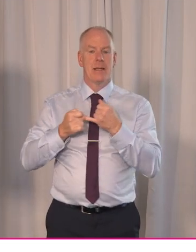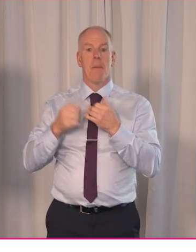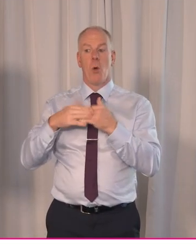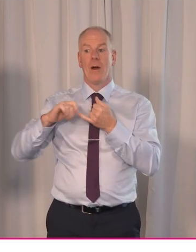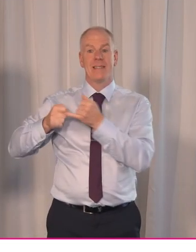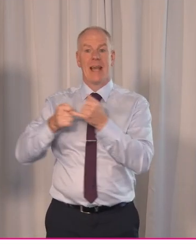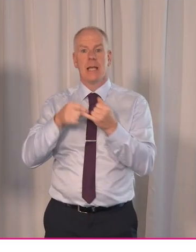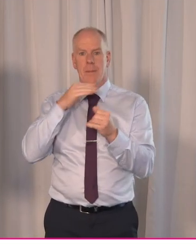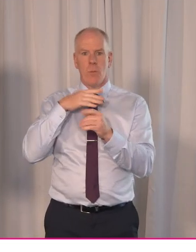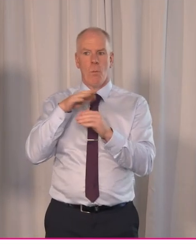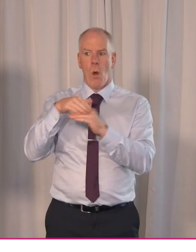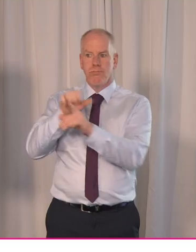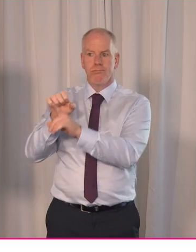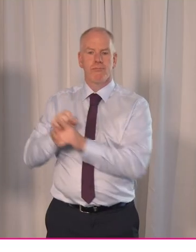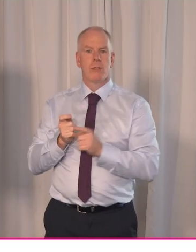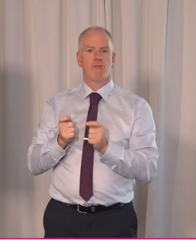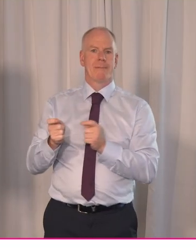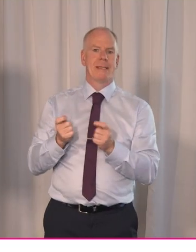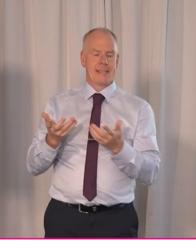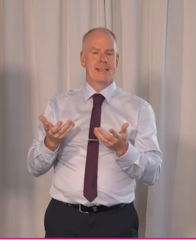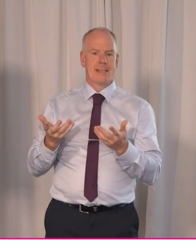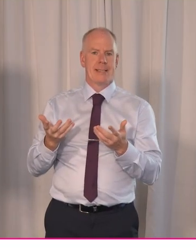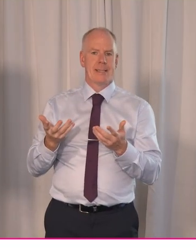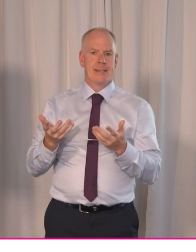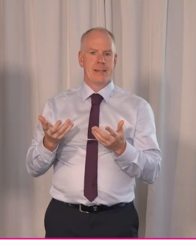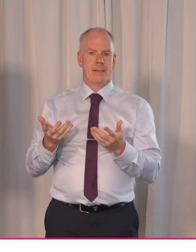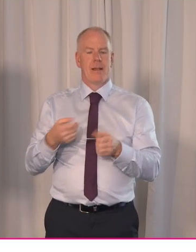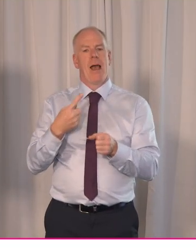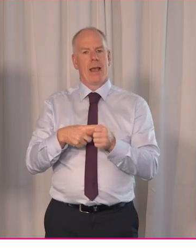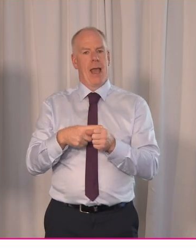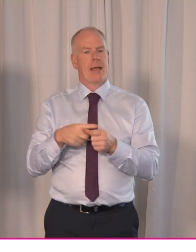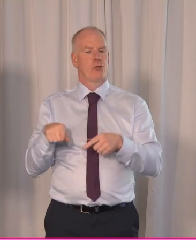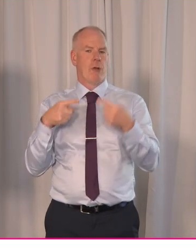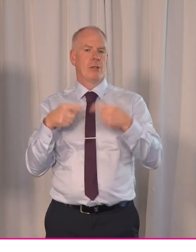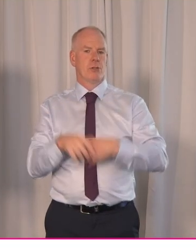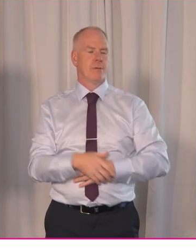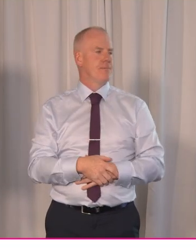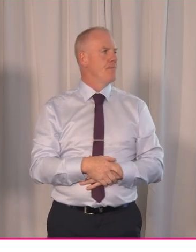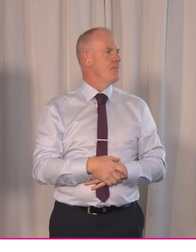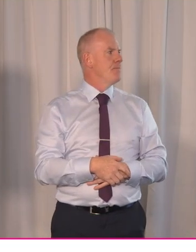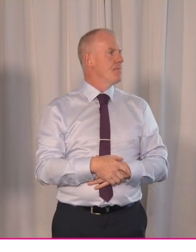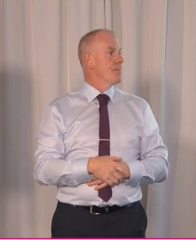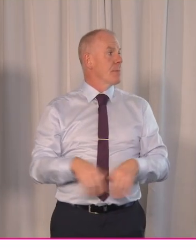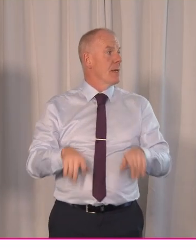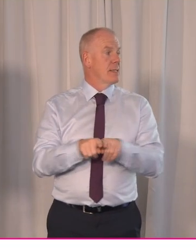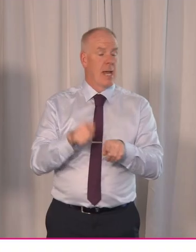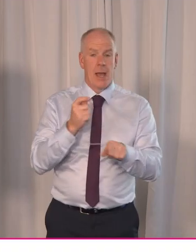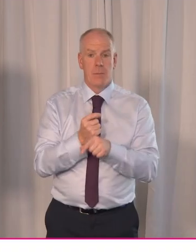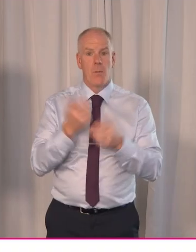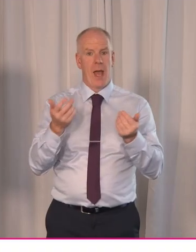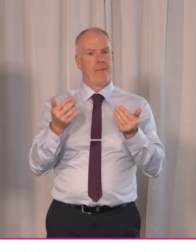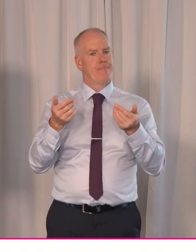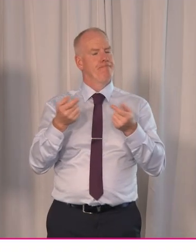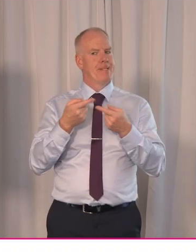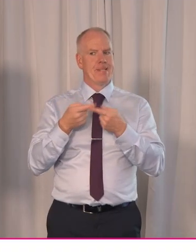increased requirements for treatments. So that's another key challenge. And then we also know there are significantly changing